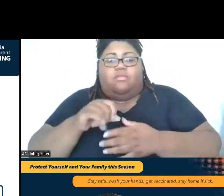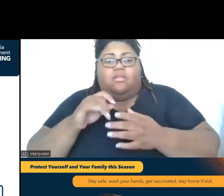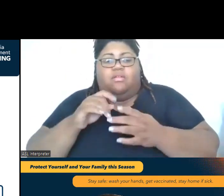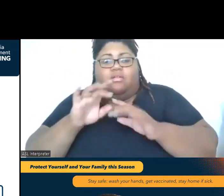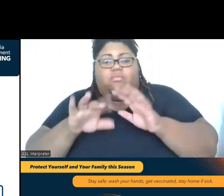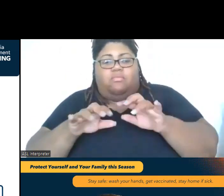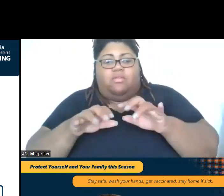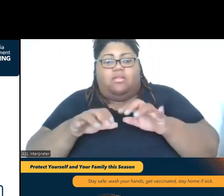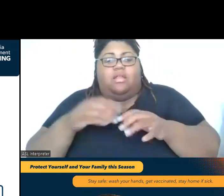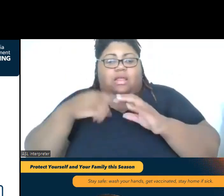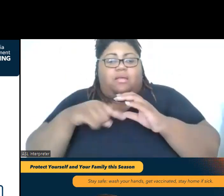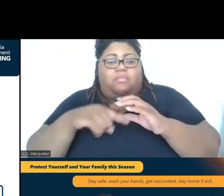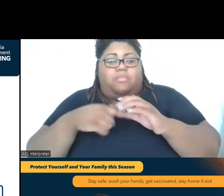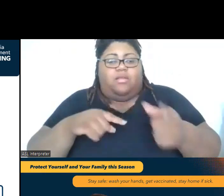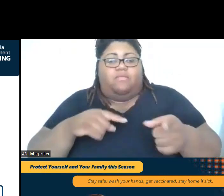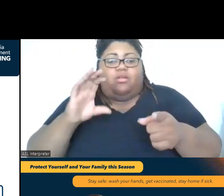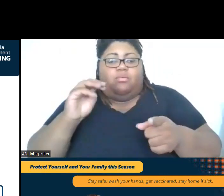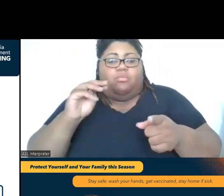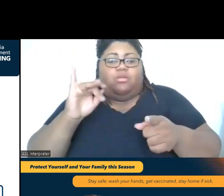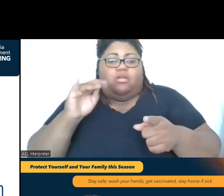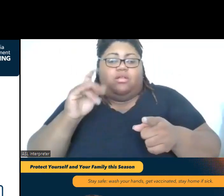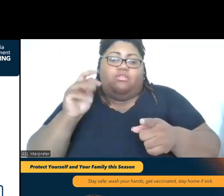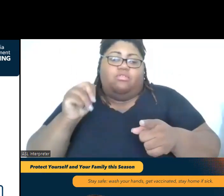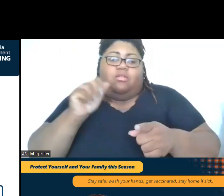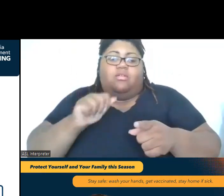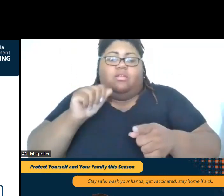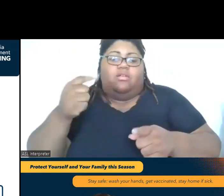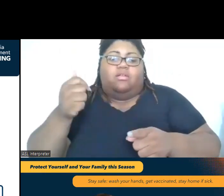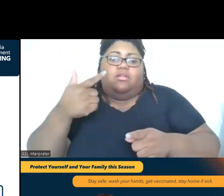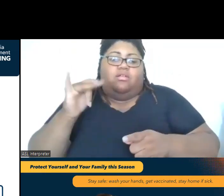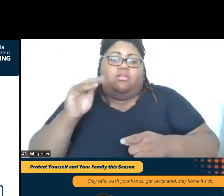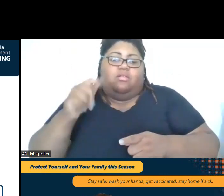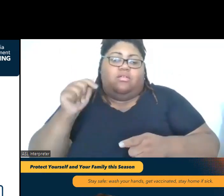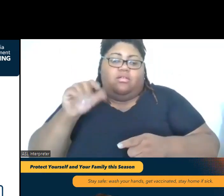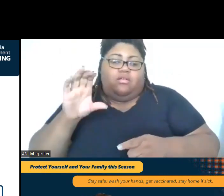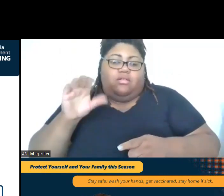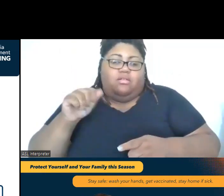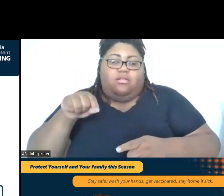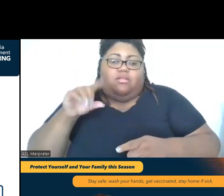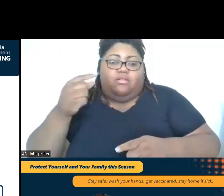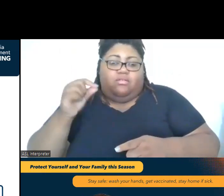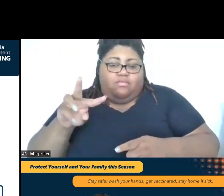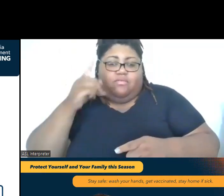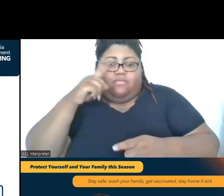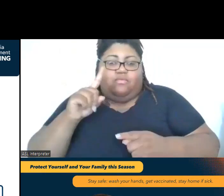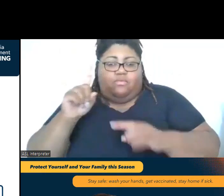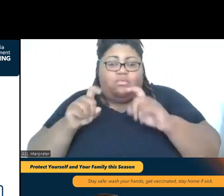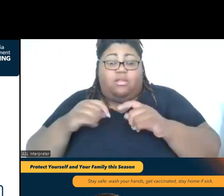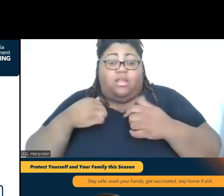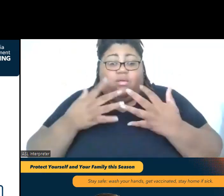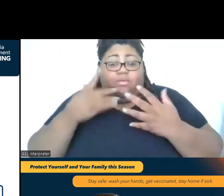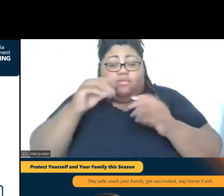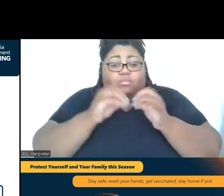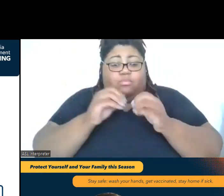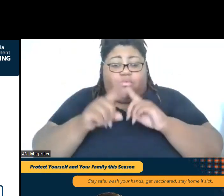communications@aging.ca.gov and we'll route it appropriately. So I'll give it a few minutes for you to enter some questions into the chat